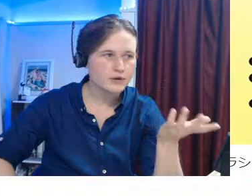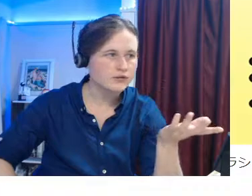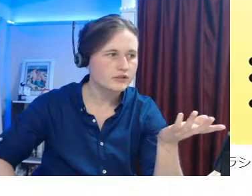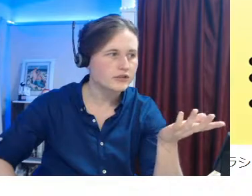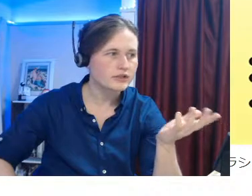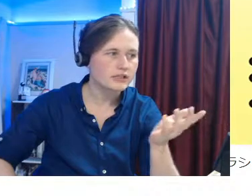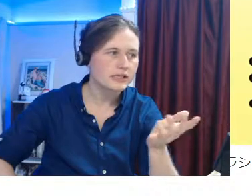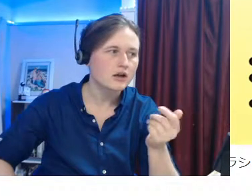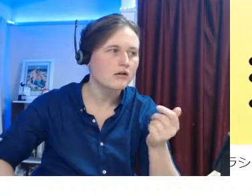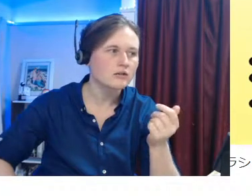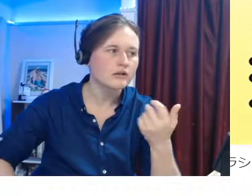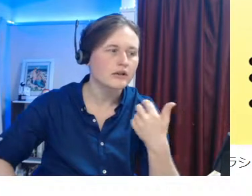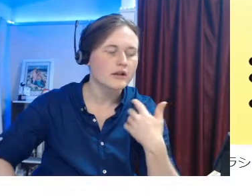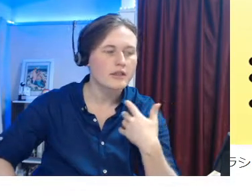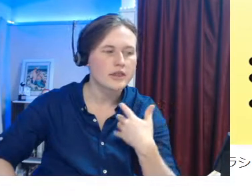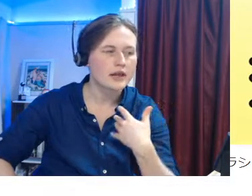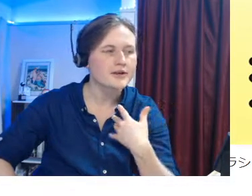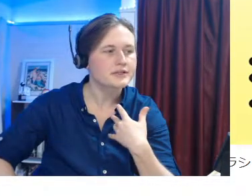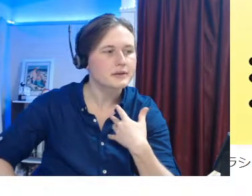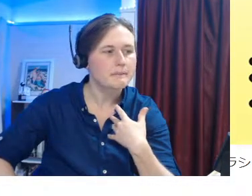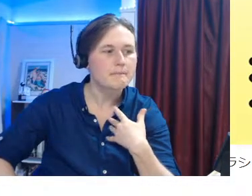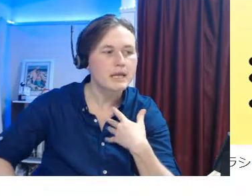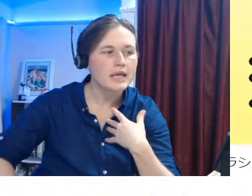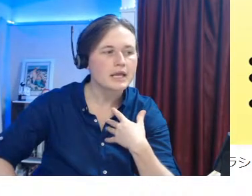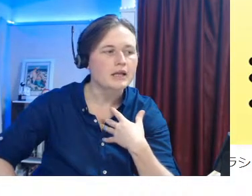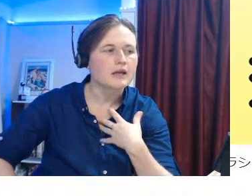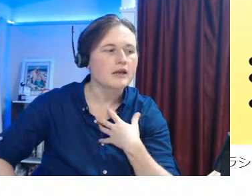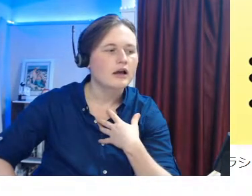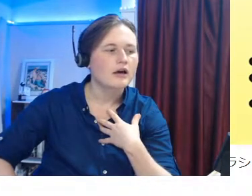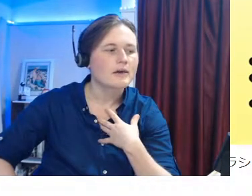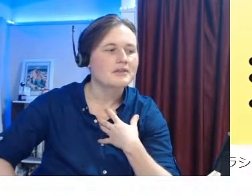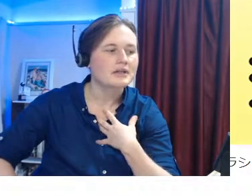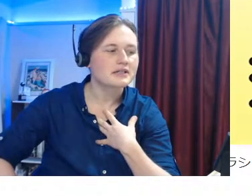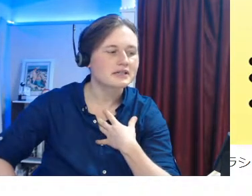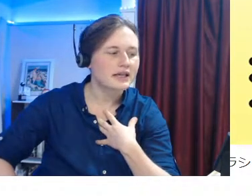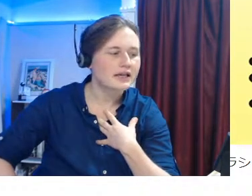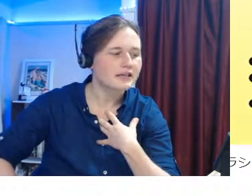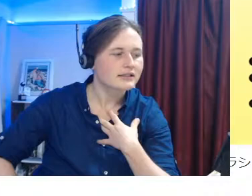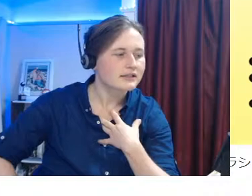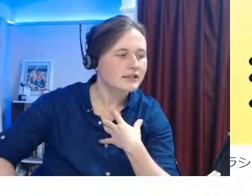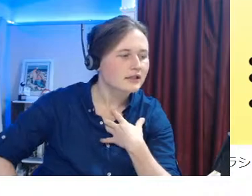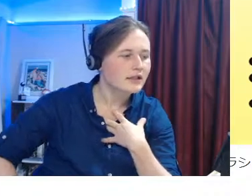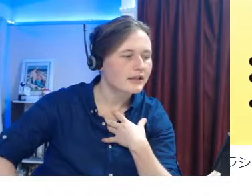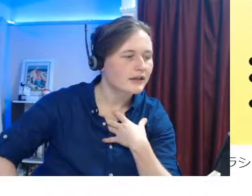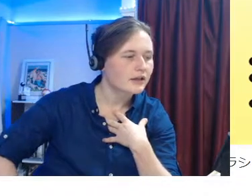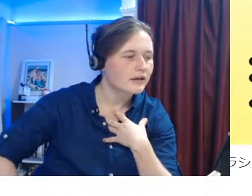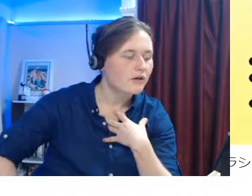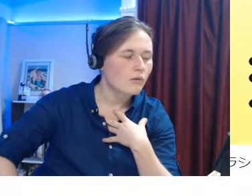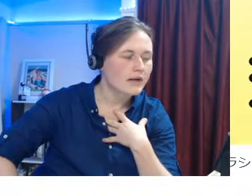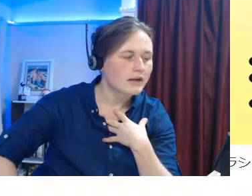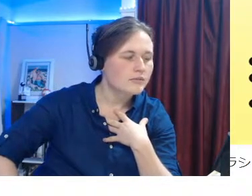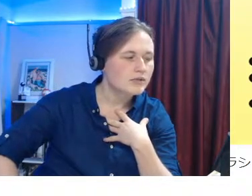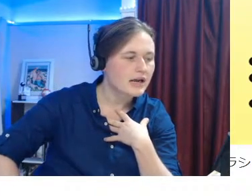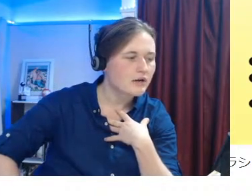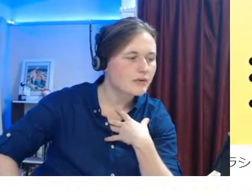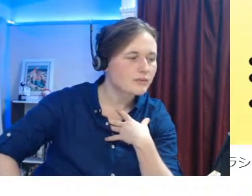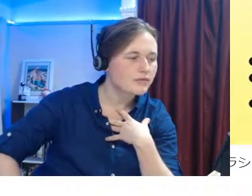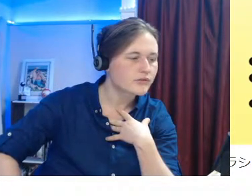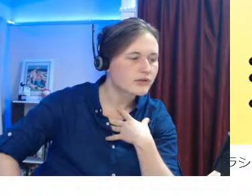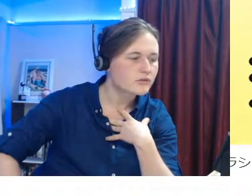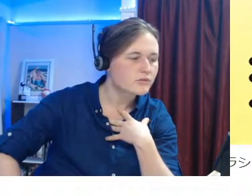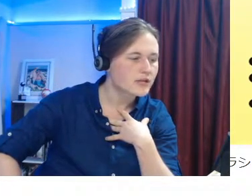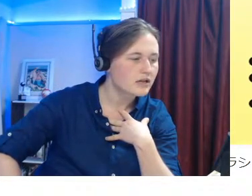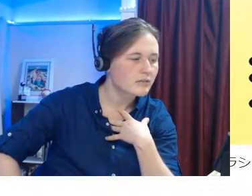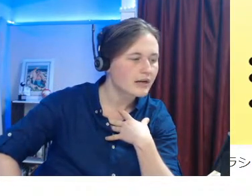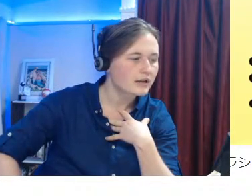this nice poster that's like oh look there's me um and then it says like when it comes to how people